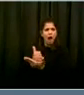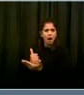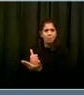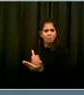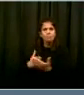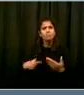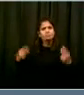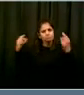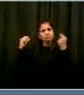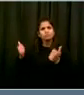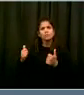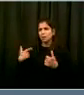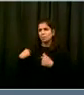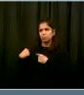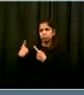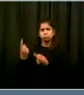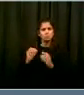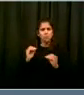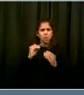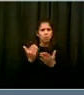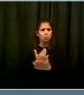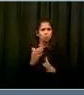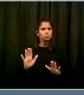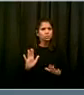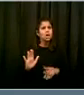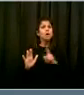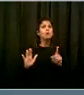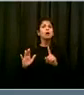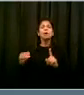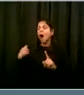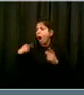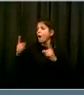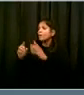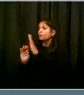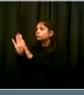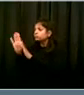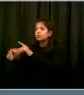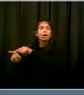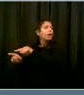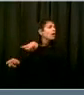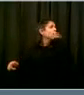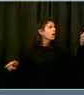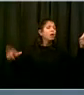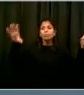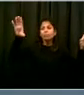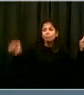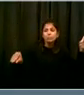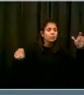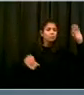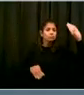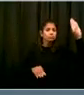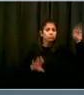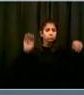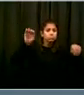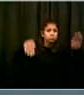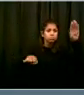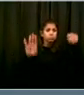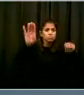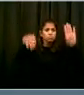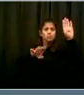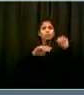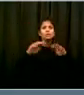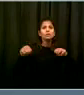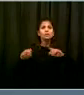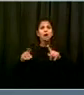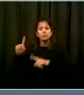are concerned, as you know, based on two major indicators that we follow. The first is when we see